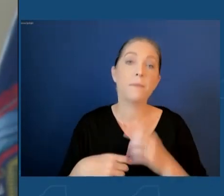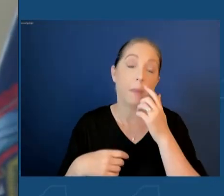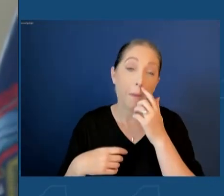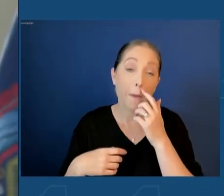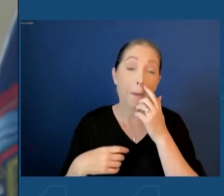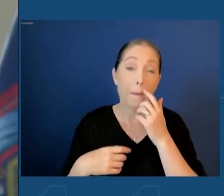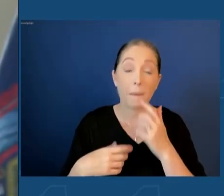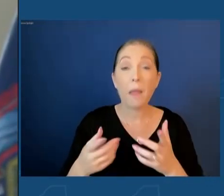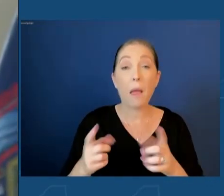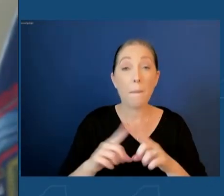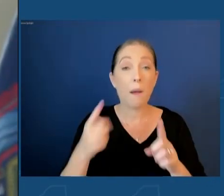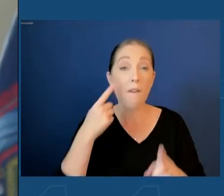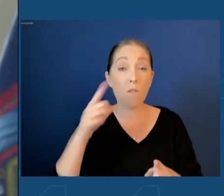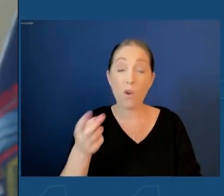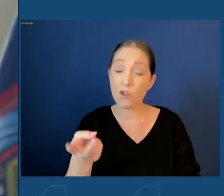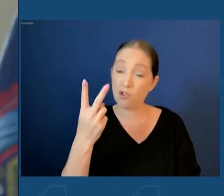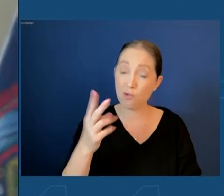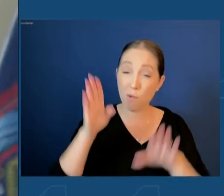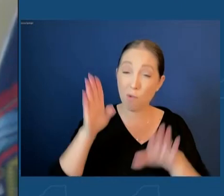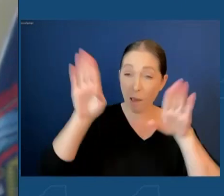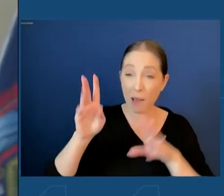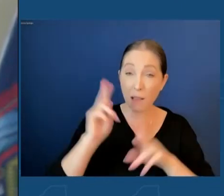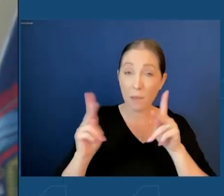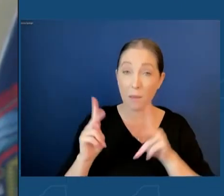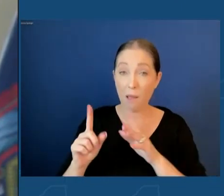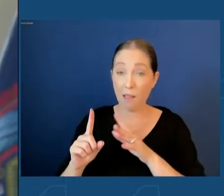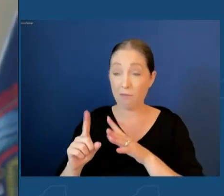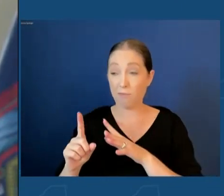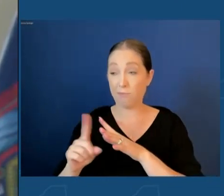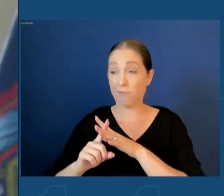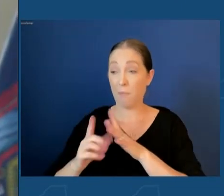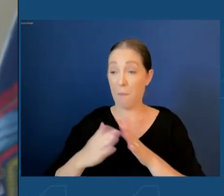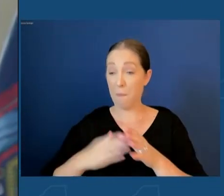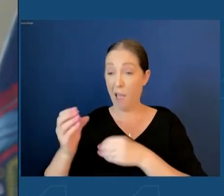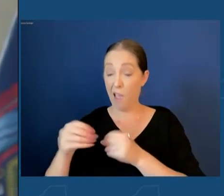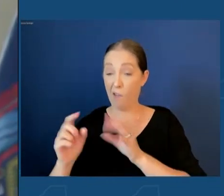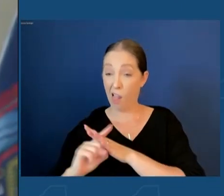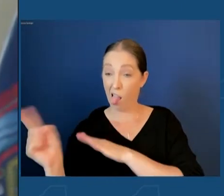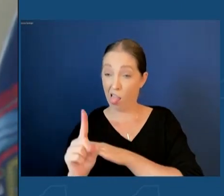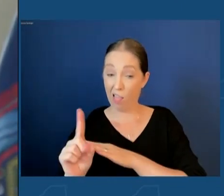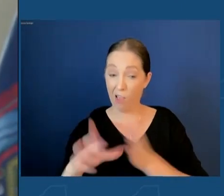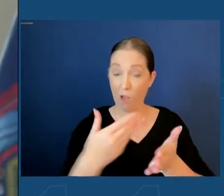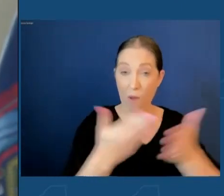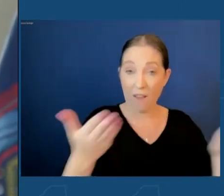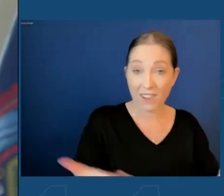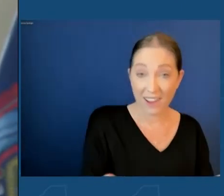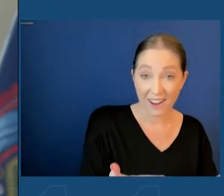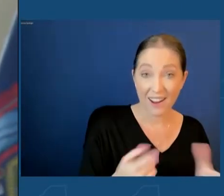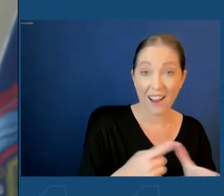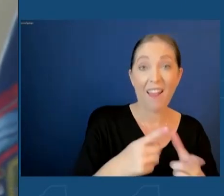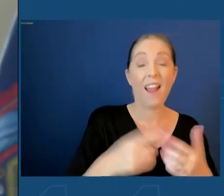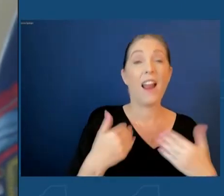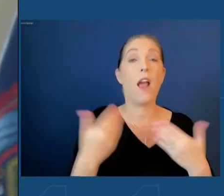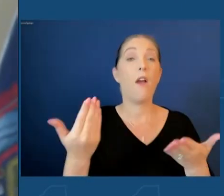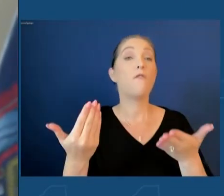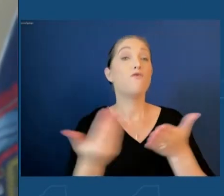2 extraordinary people leave my office and come out here. But then I was fortunate to get my new deputy county executive, Dan Lynch, who's been